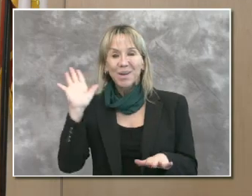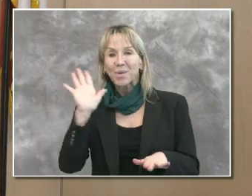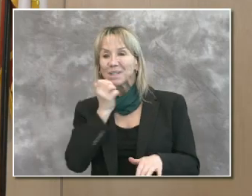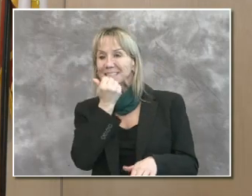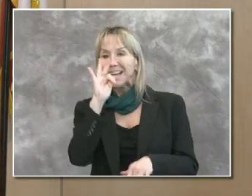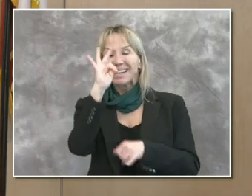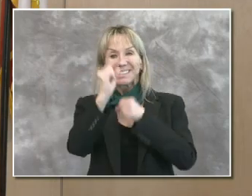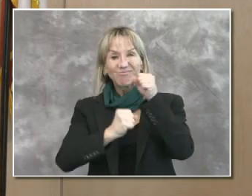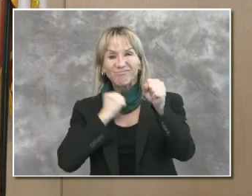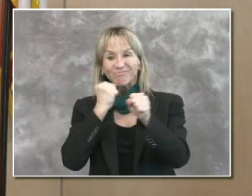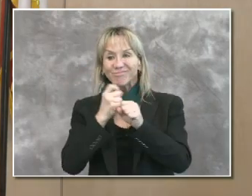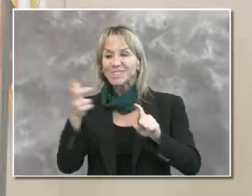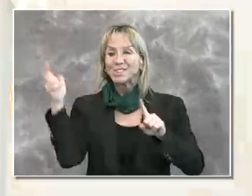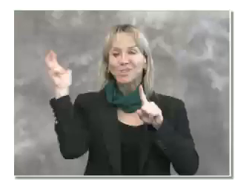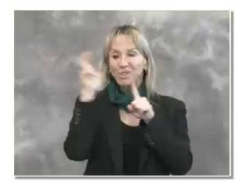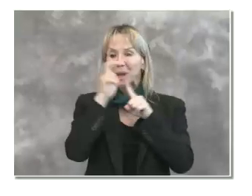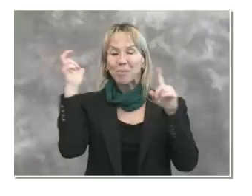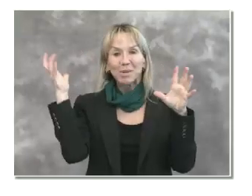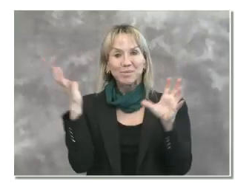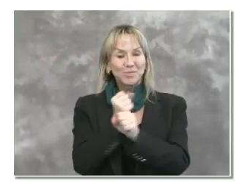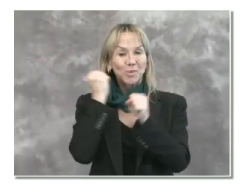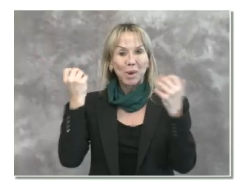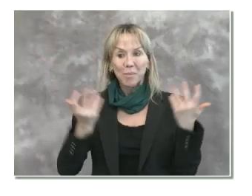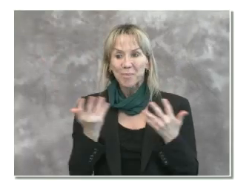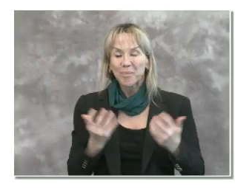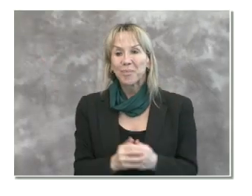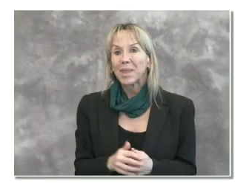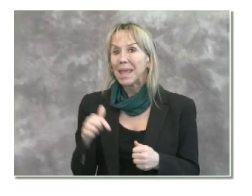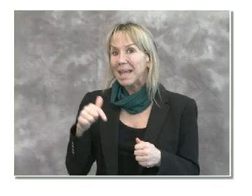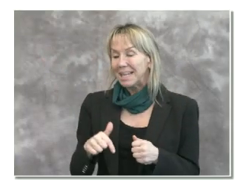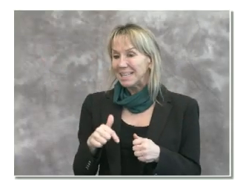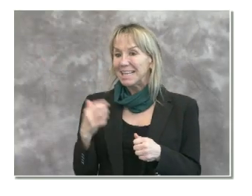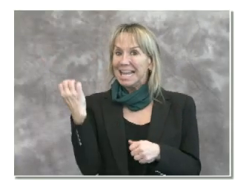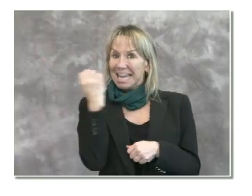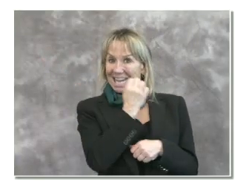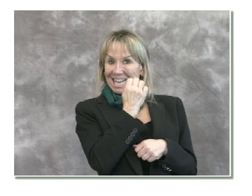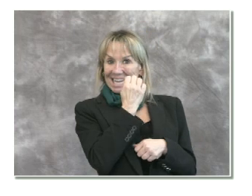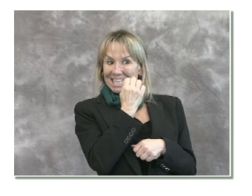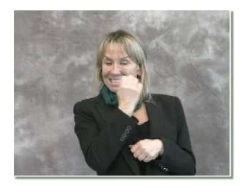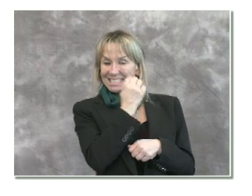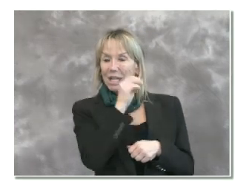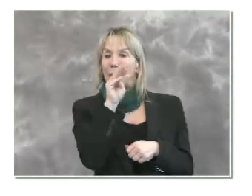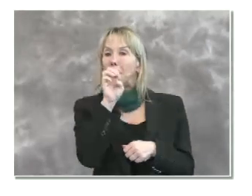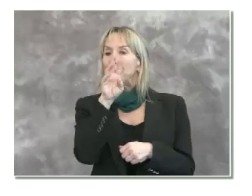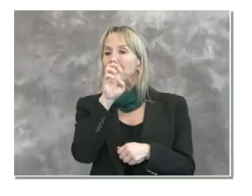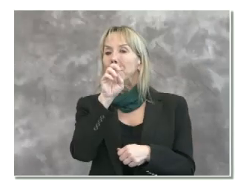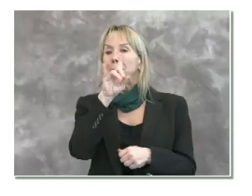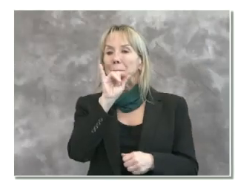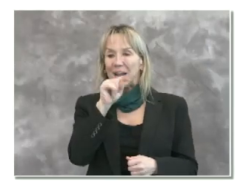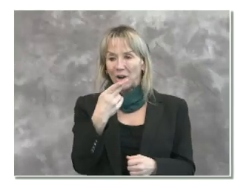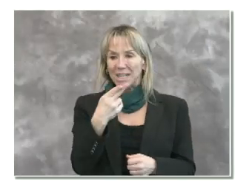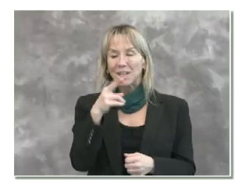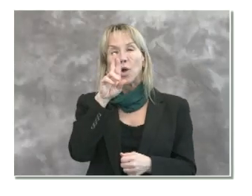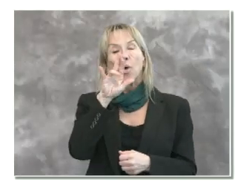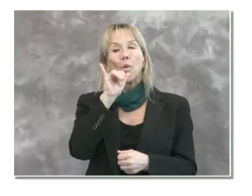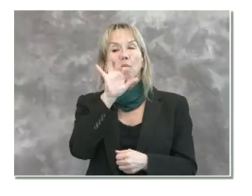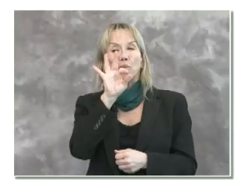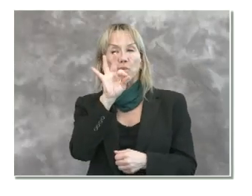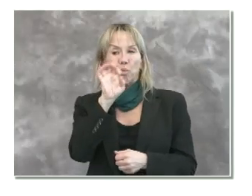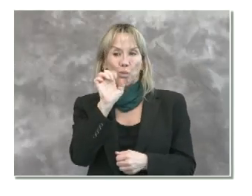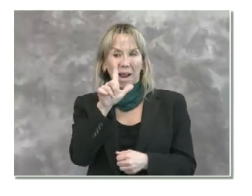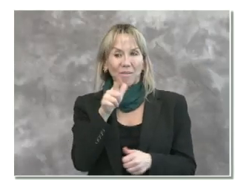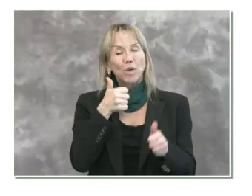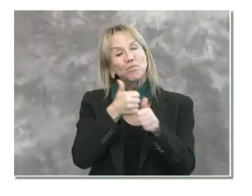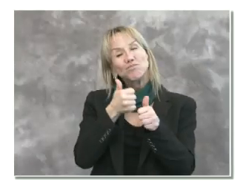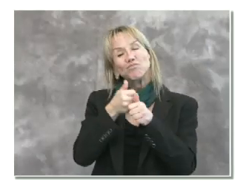Health Champion Award recipients. This year's East Region recipient is Meredith Rifle. As the director